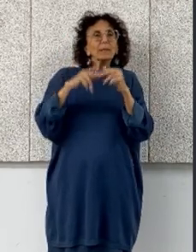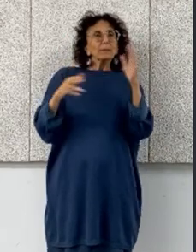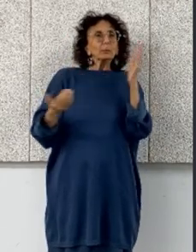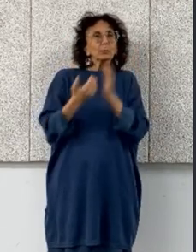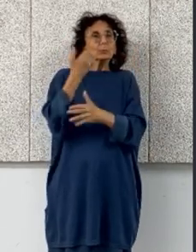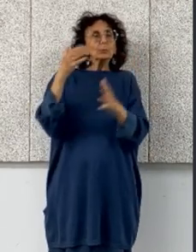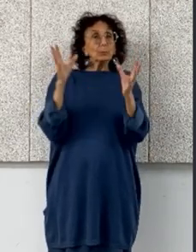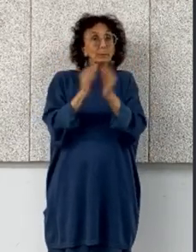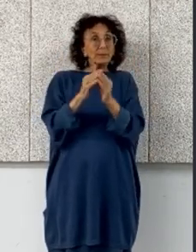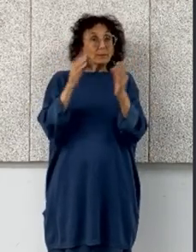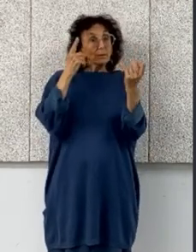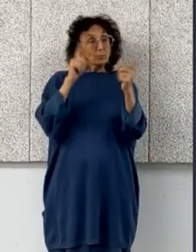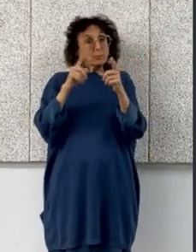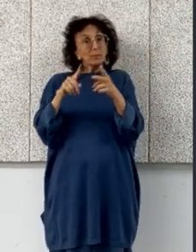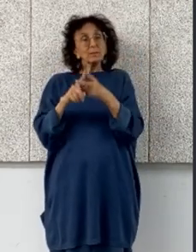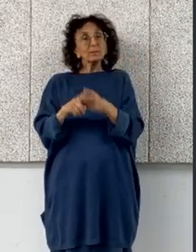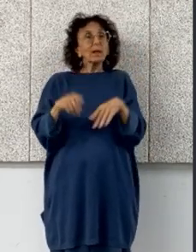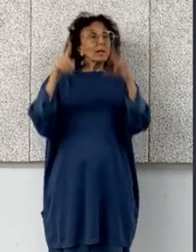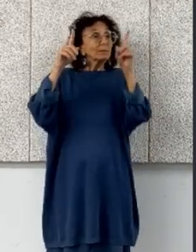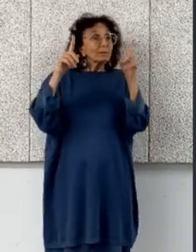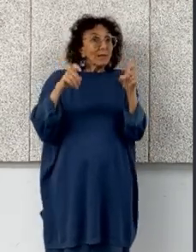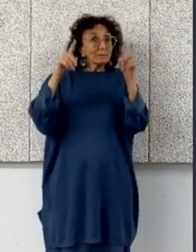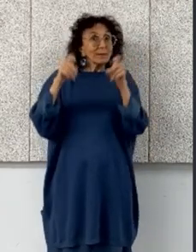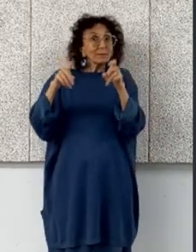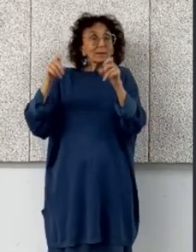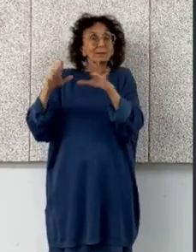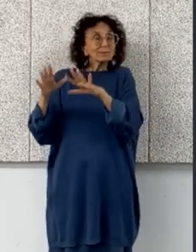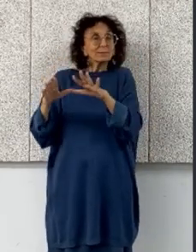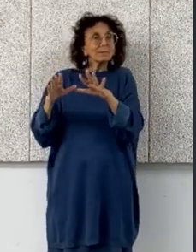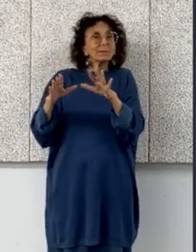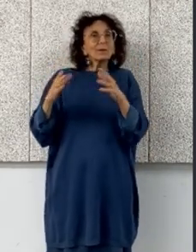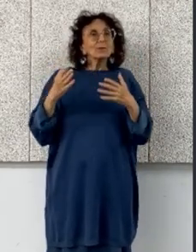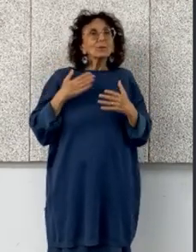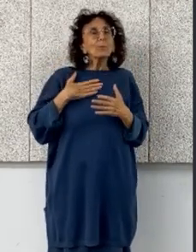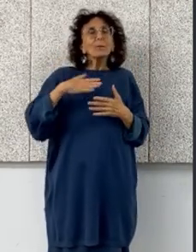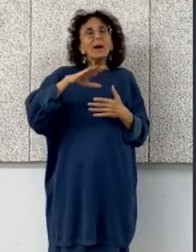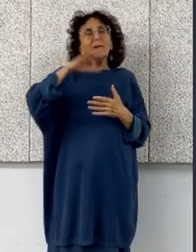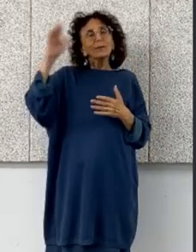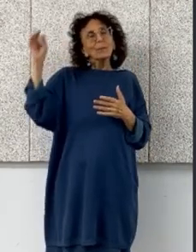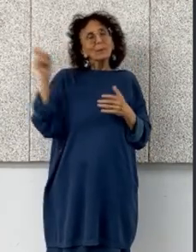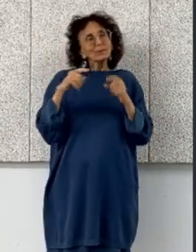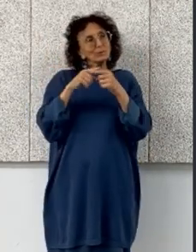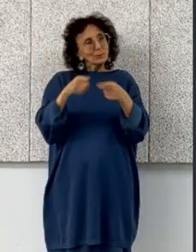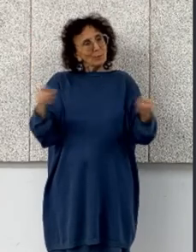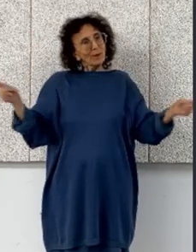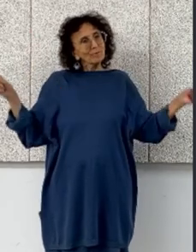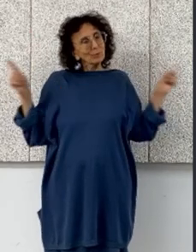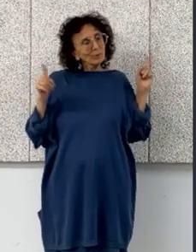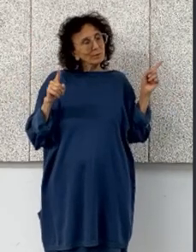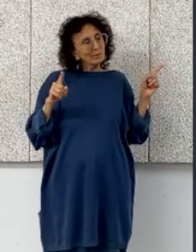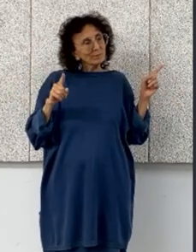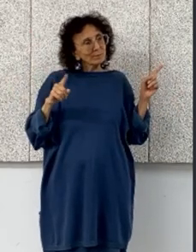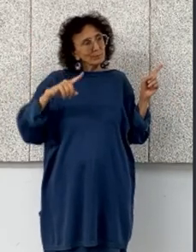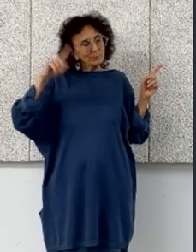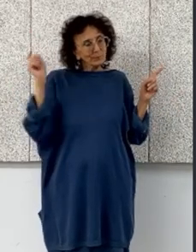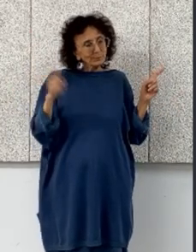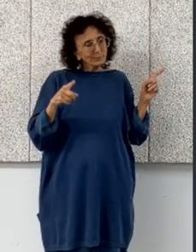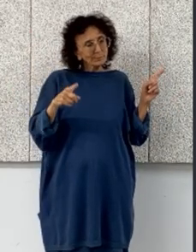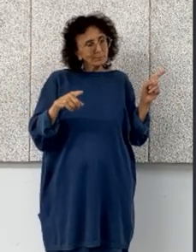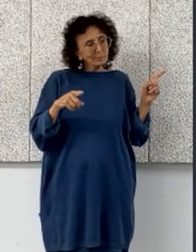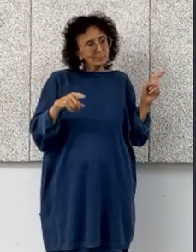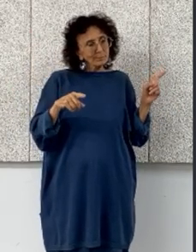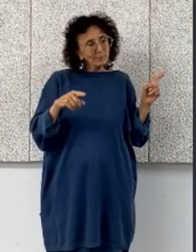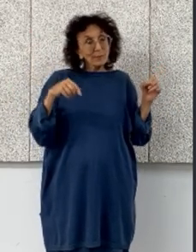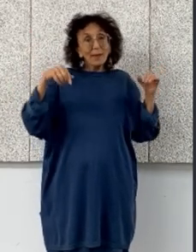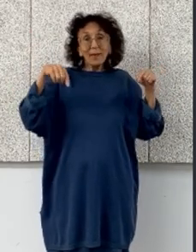of that, et cetera. And so my question for all of us is, what is your vision for service in